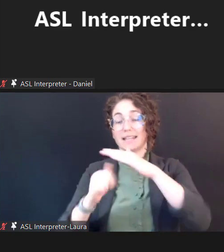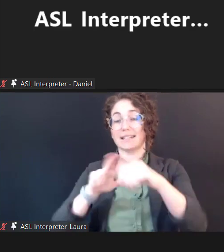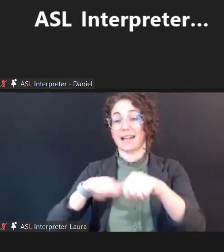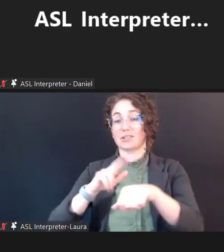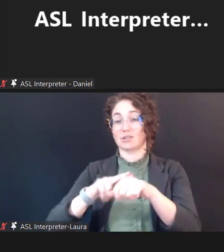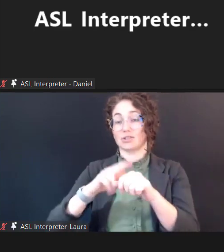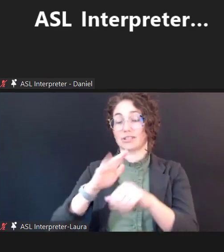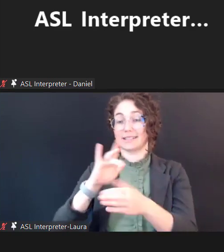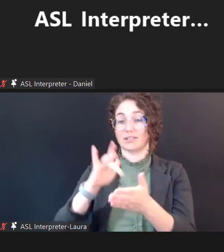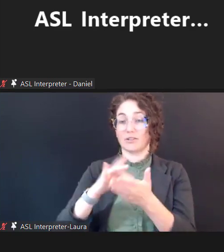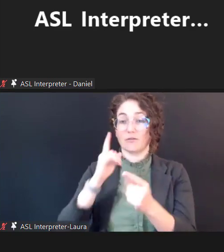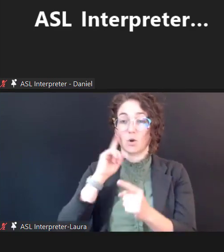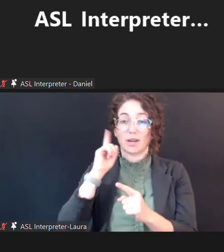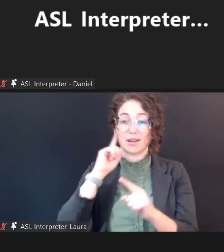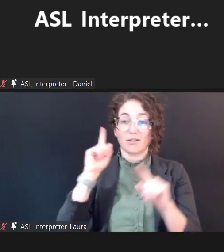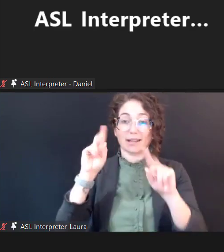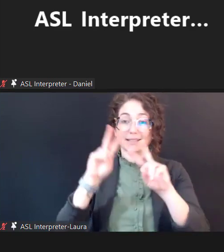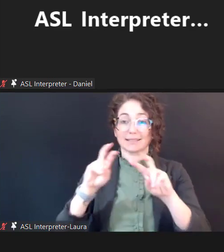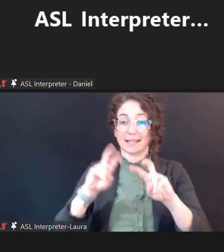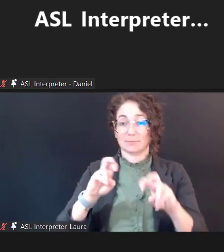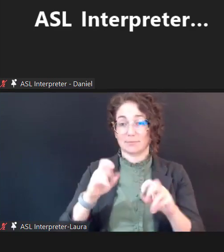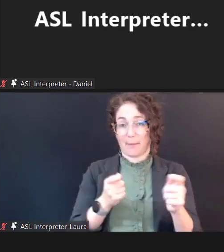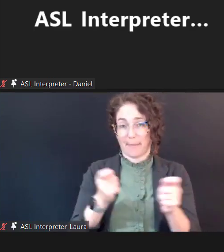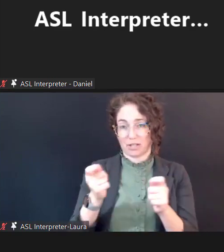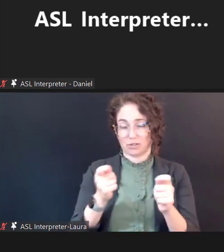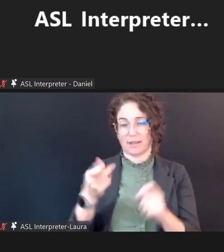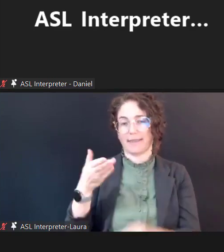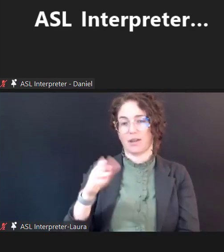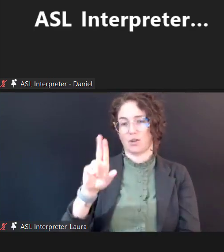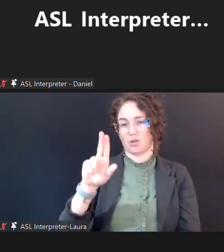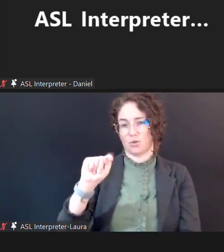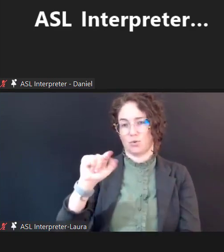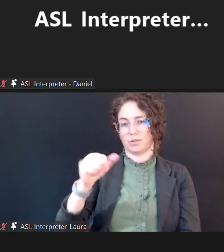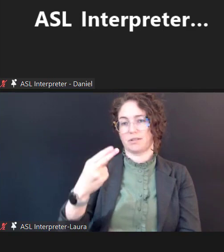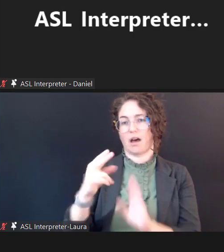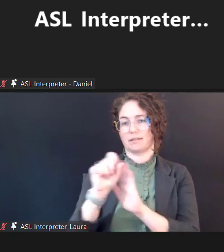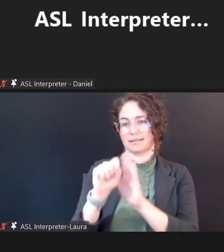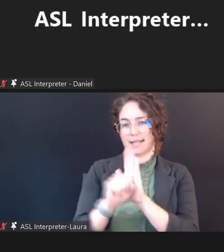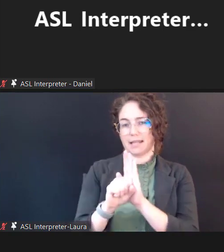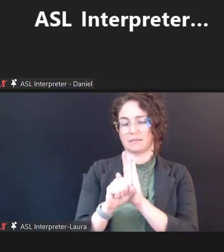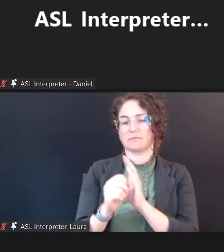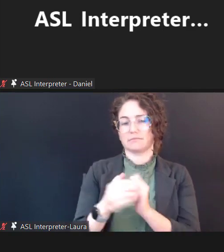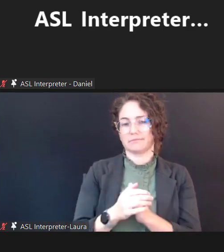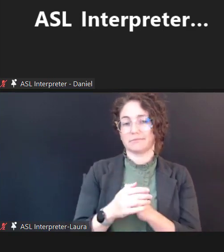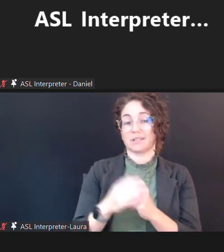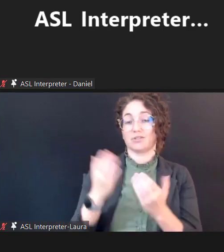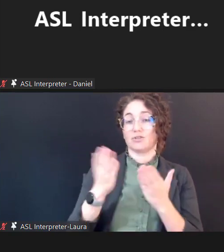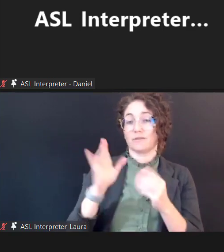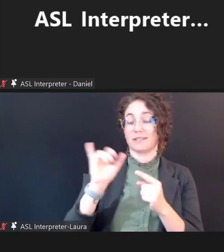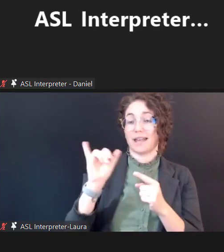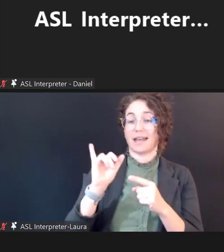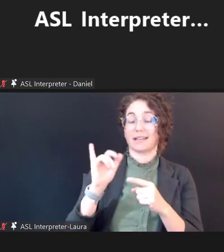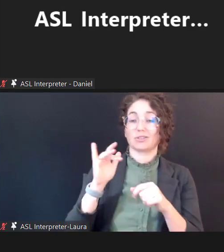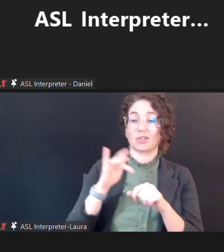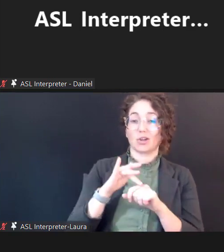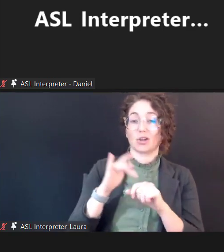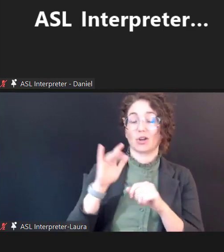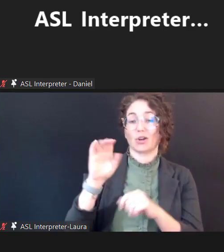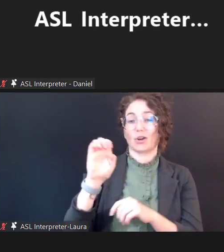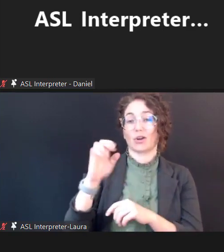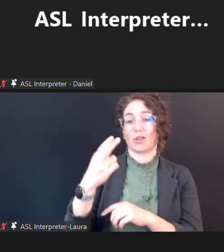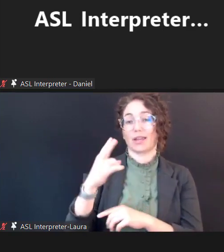Center for Hearing Assessment and Management at Utah State, which serves as the Early Hearing Detection and